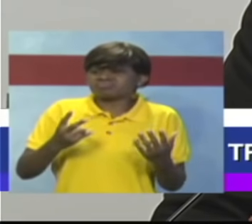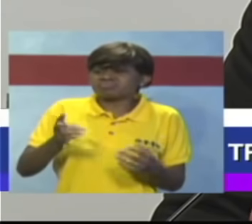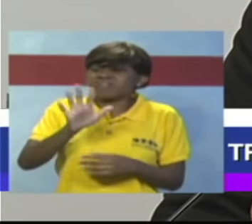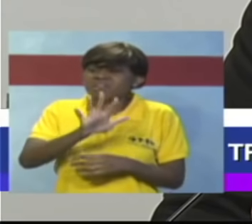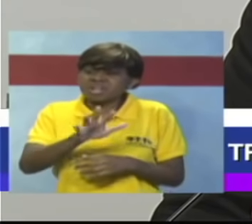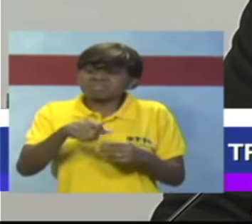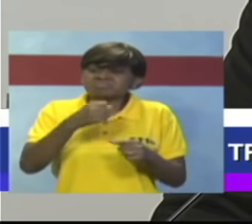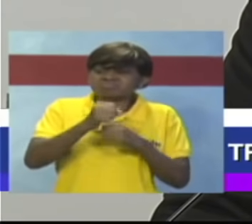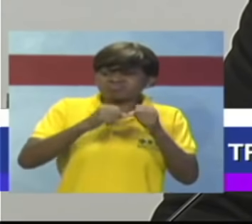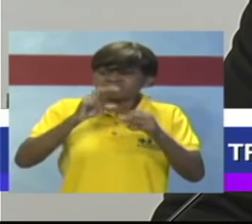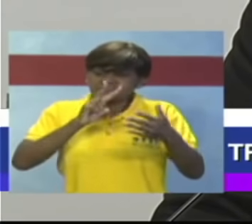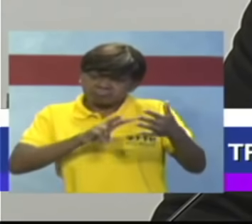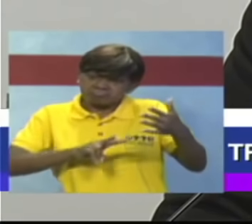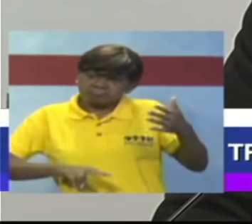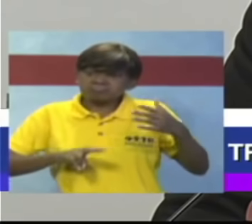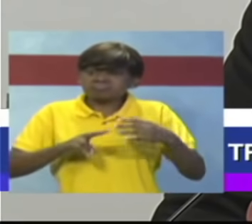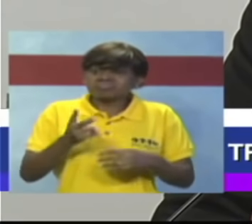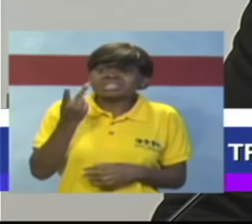year 2018.